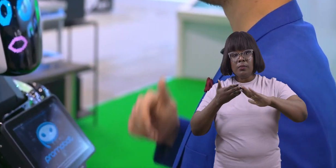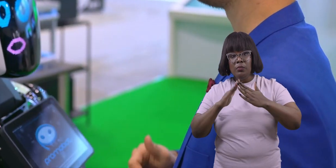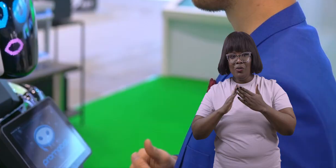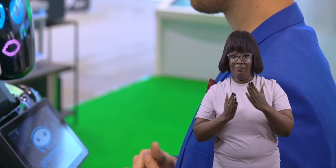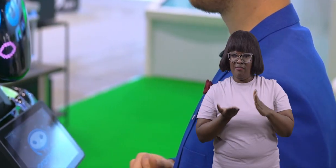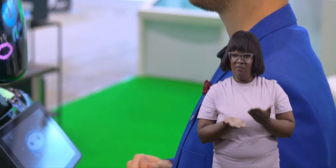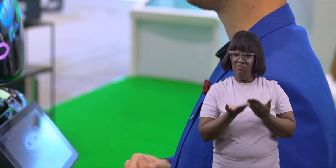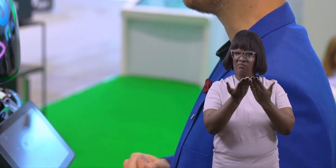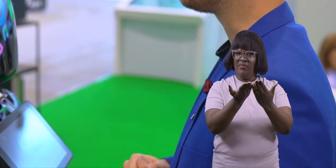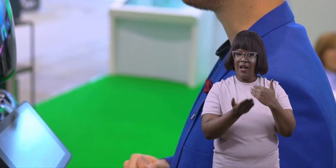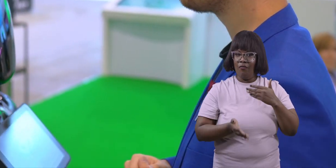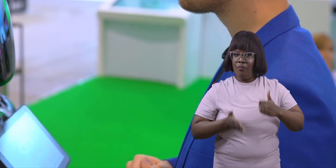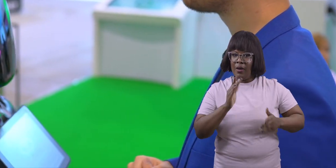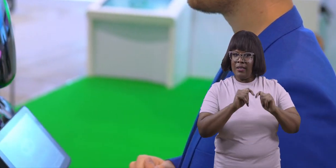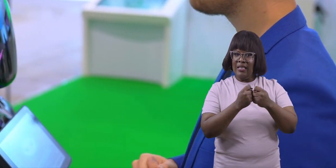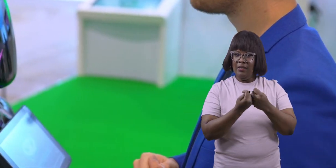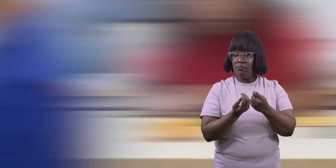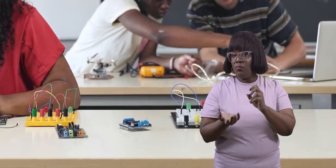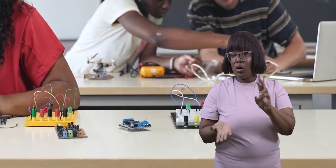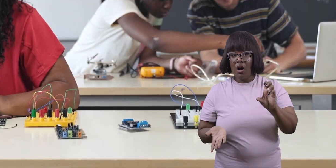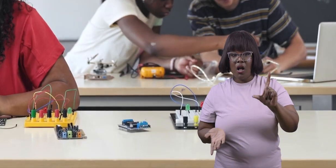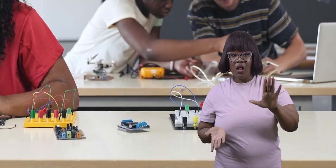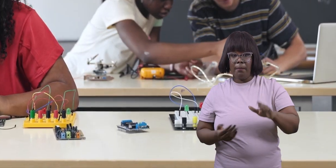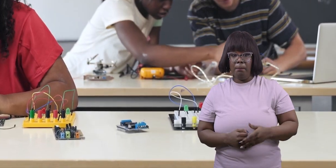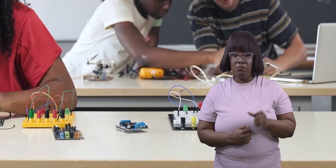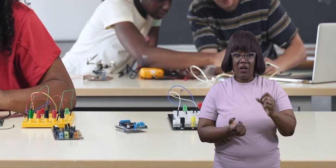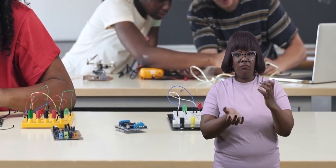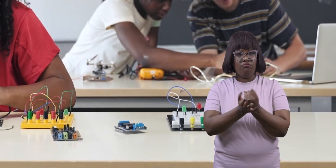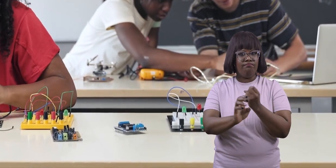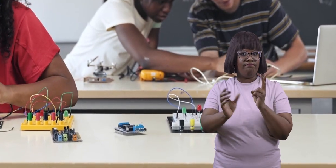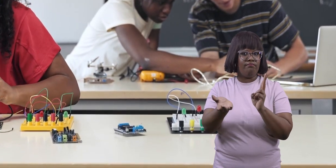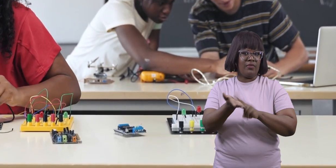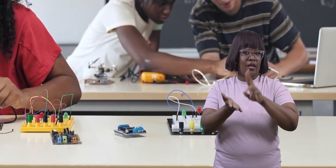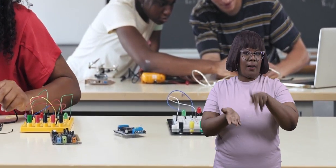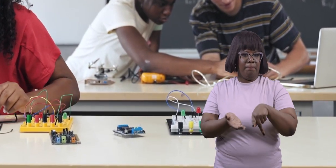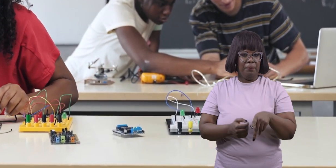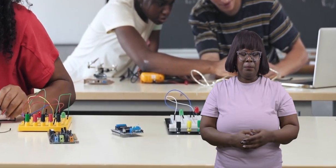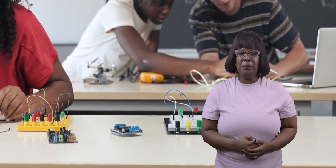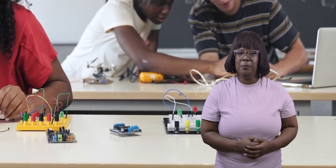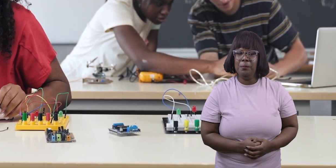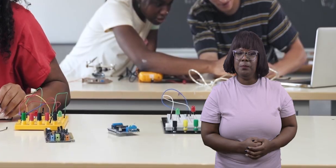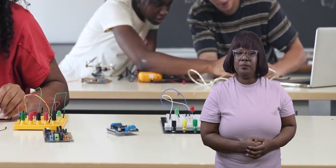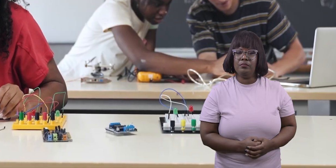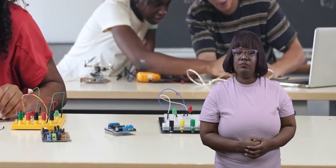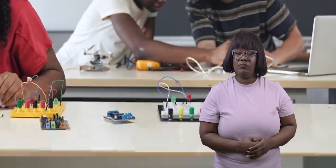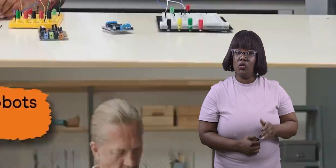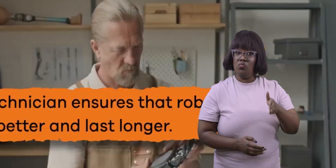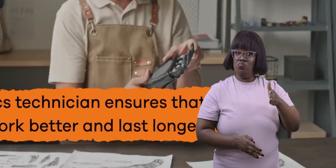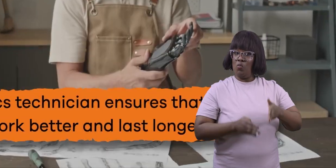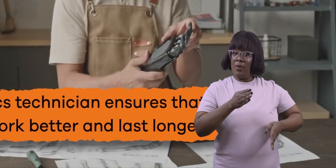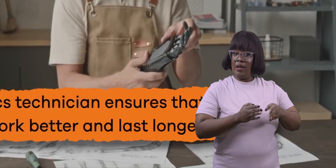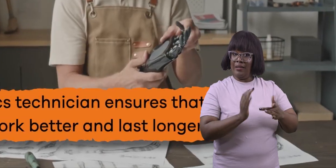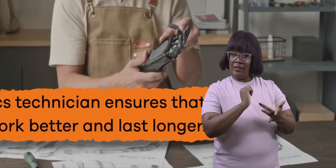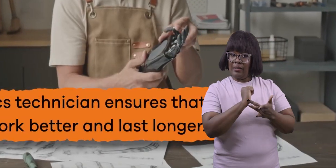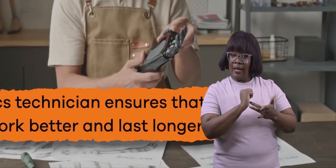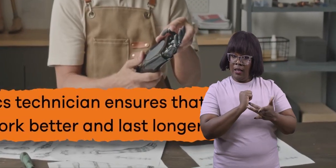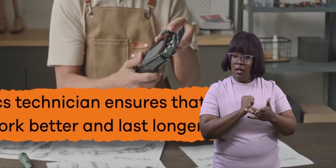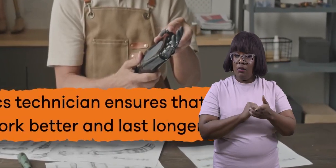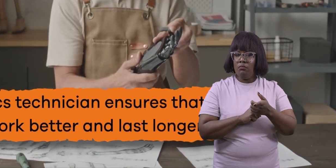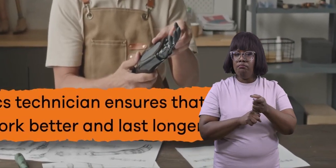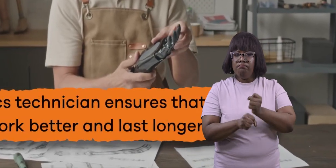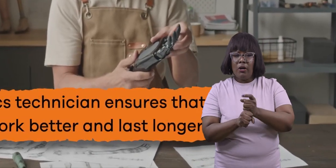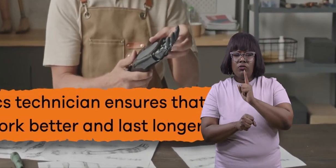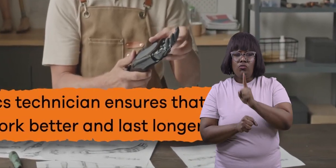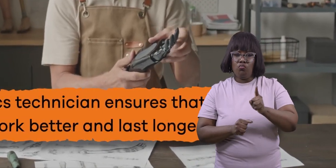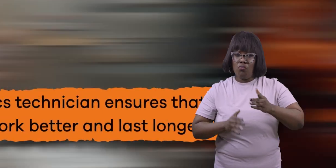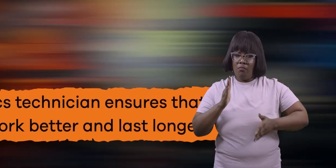school or community might even have a robotics team or club that you can sign up for. A robotics technician